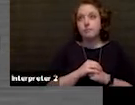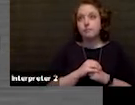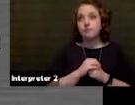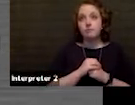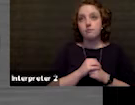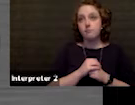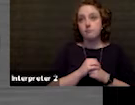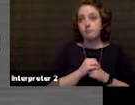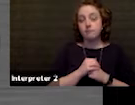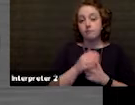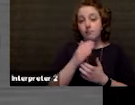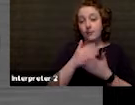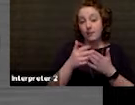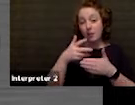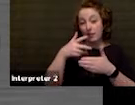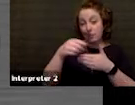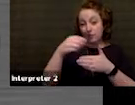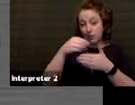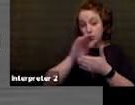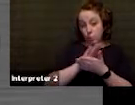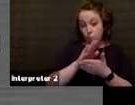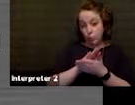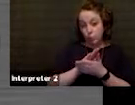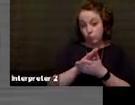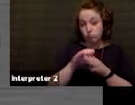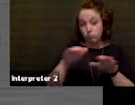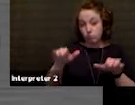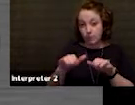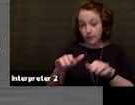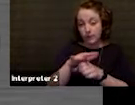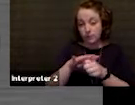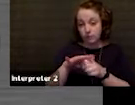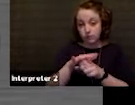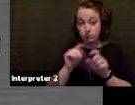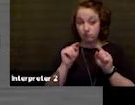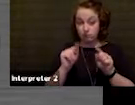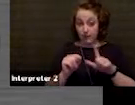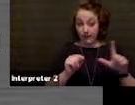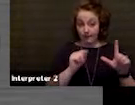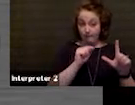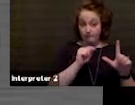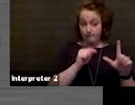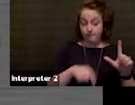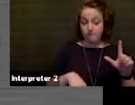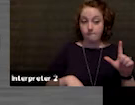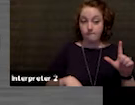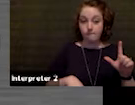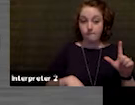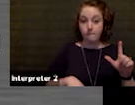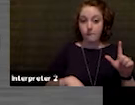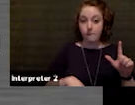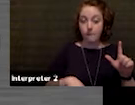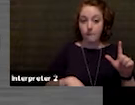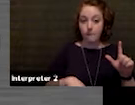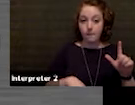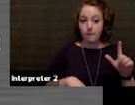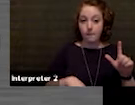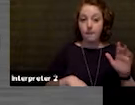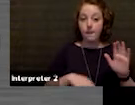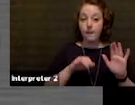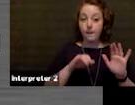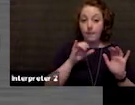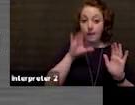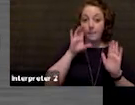some of our extracurricular spaces. What you're looking at here actually on the left is a picture of a